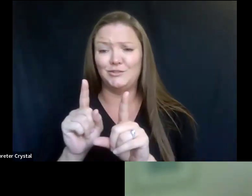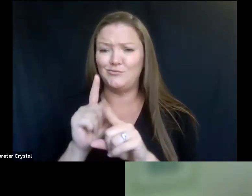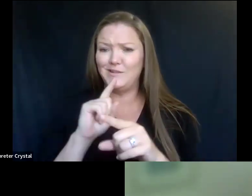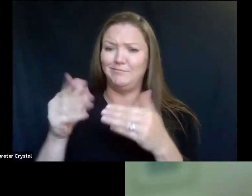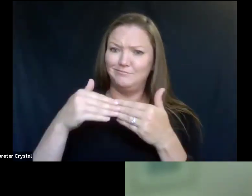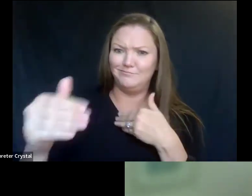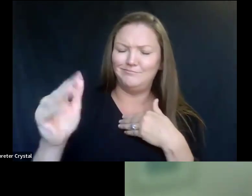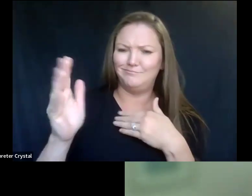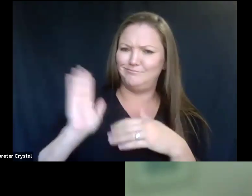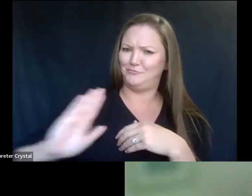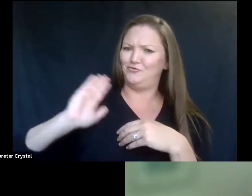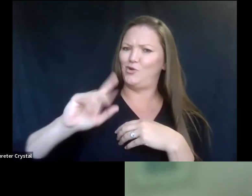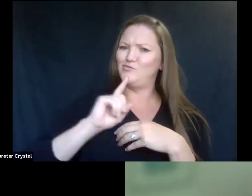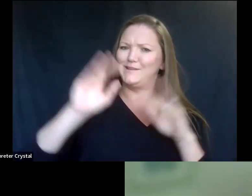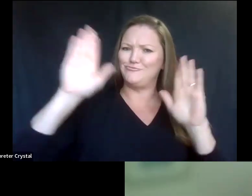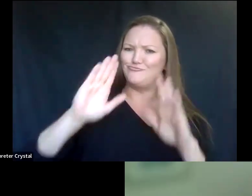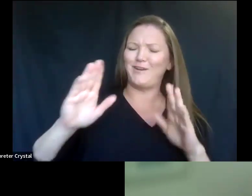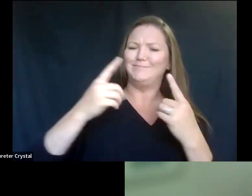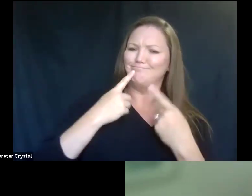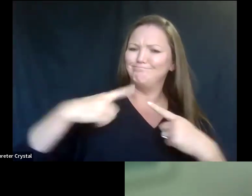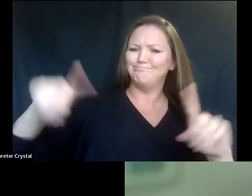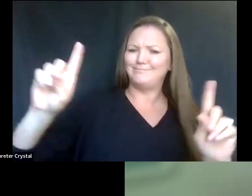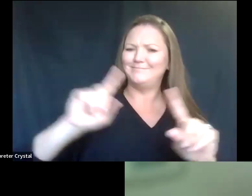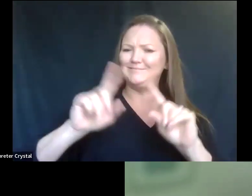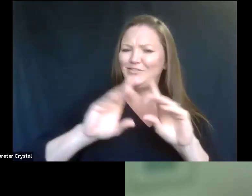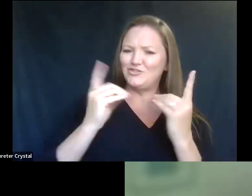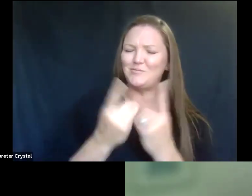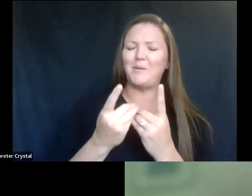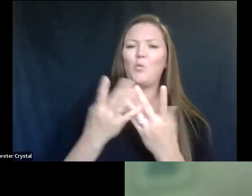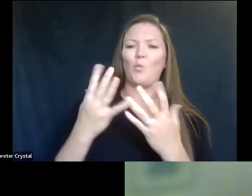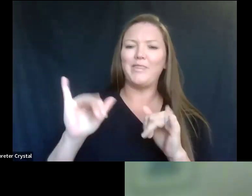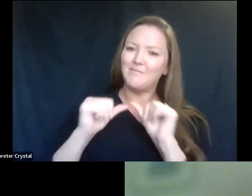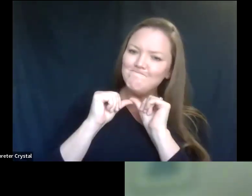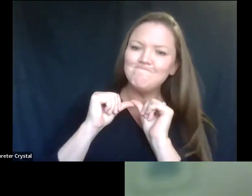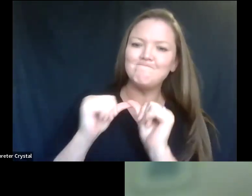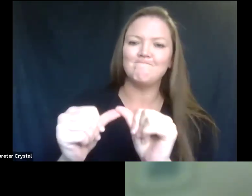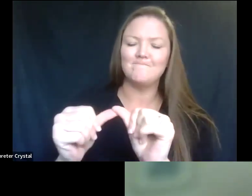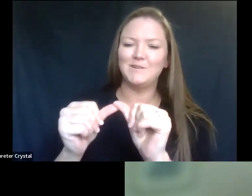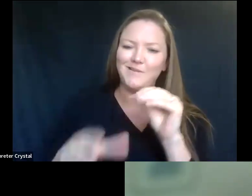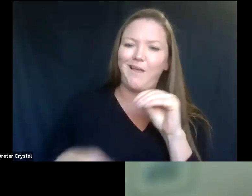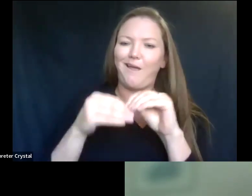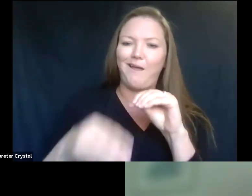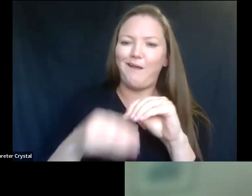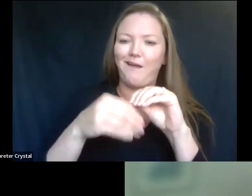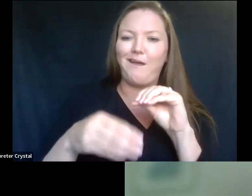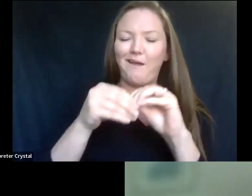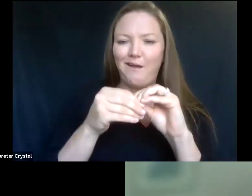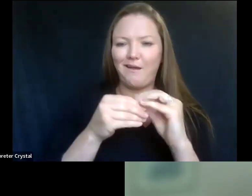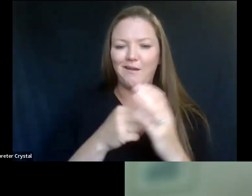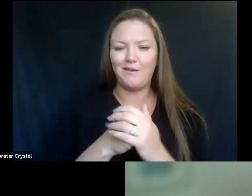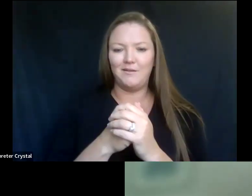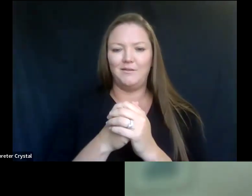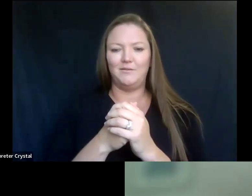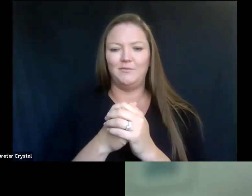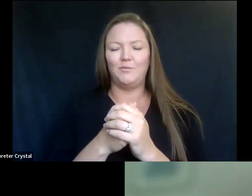that's happening in the state of California across the various departments and agencies, and help us move the needle